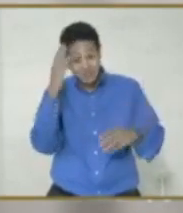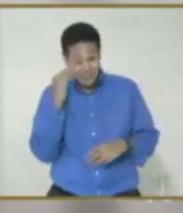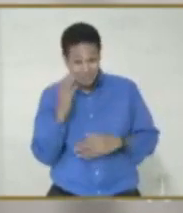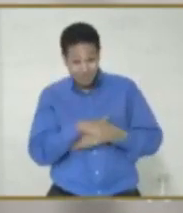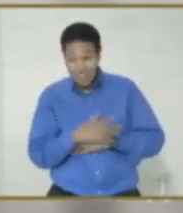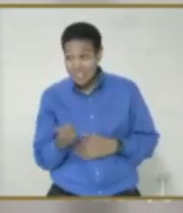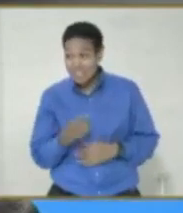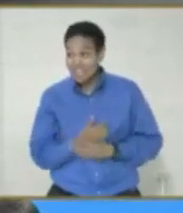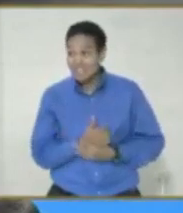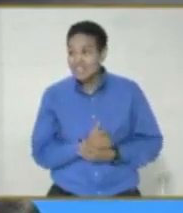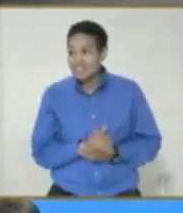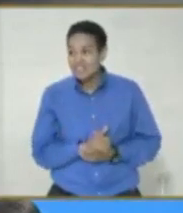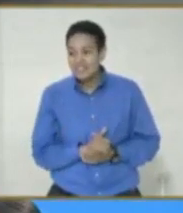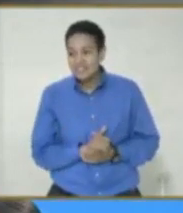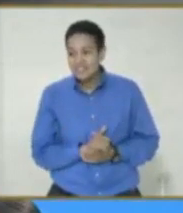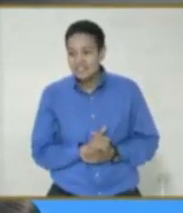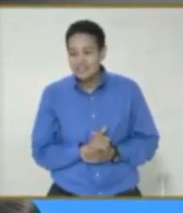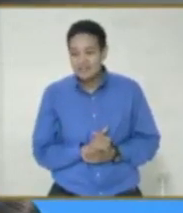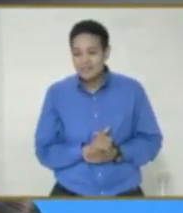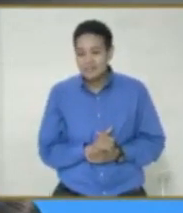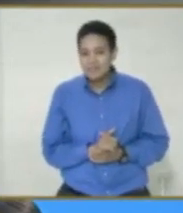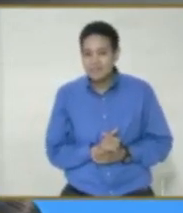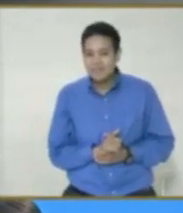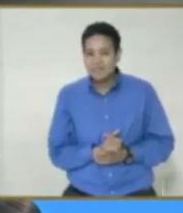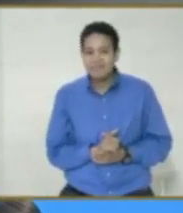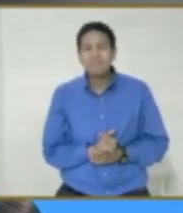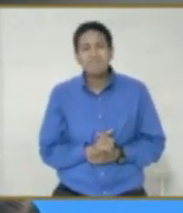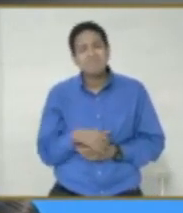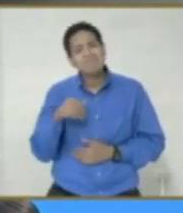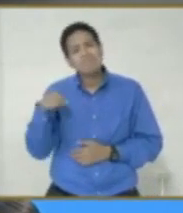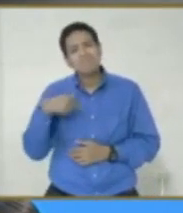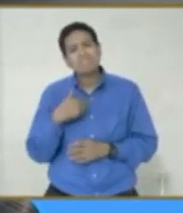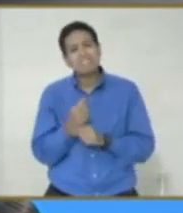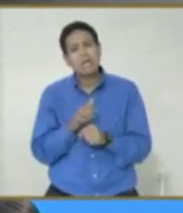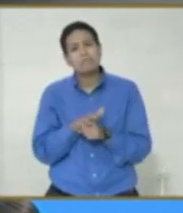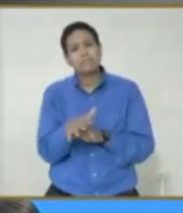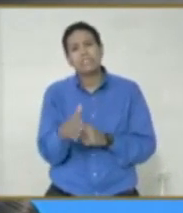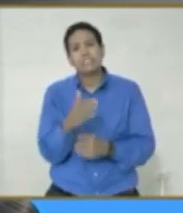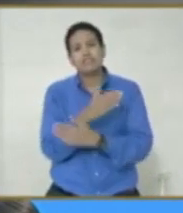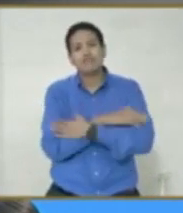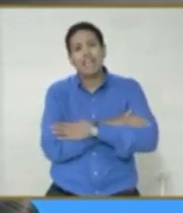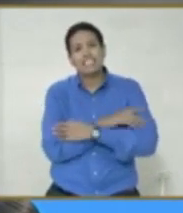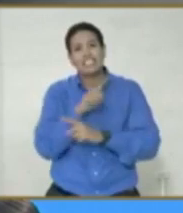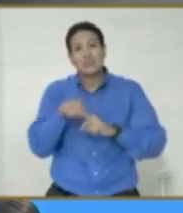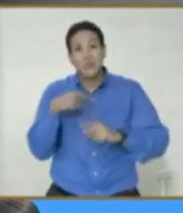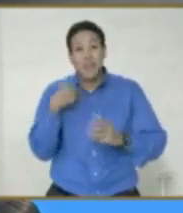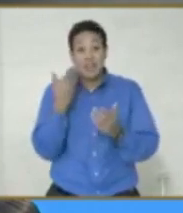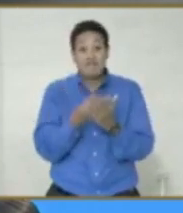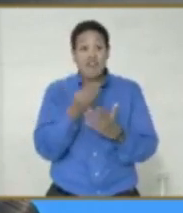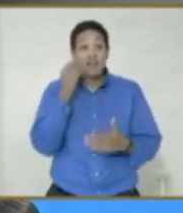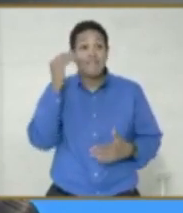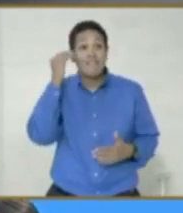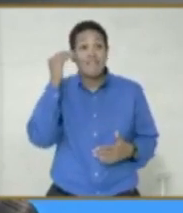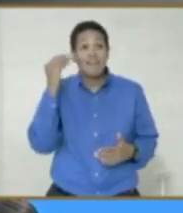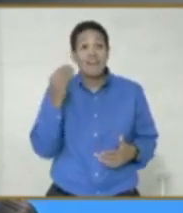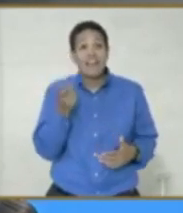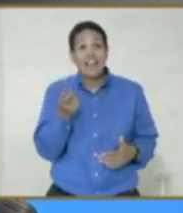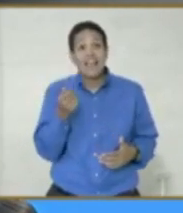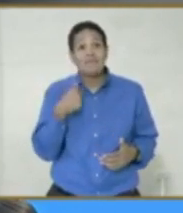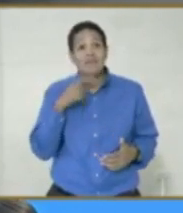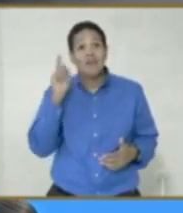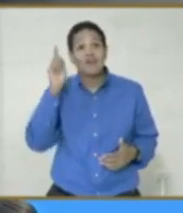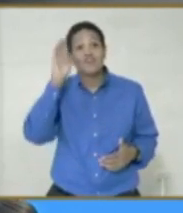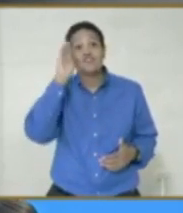Well, I do get rest, adequate rest. Because when I get home, in a little while, I get to